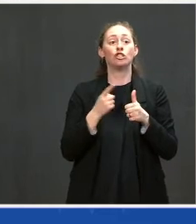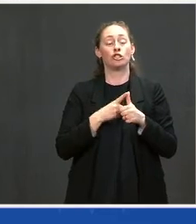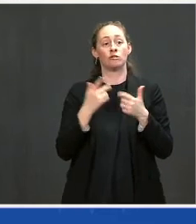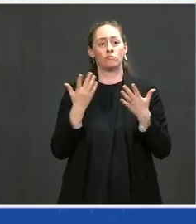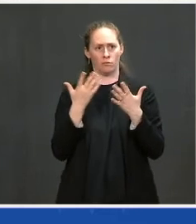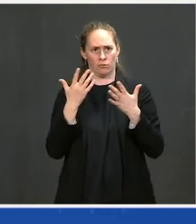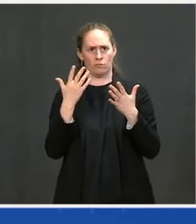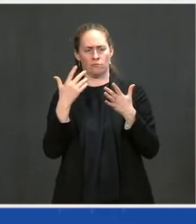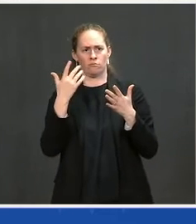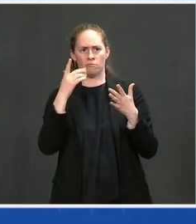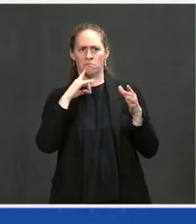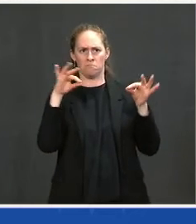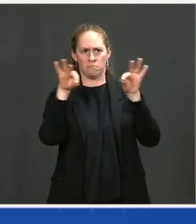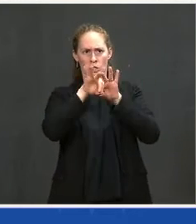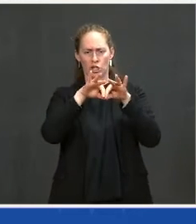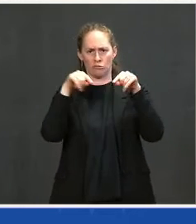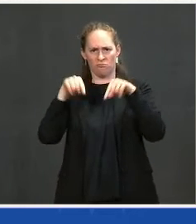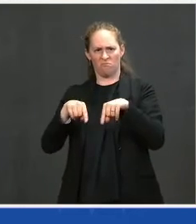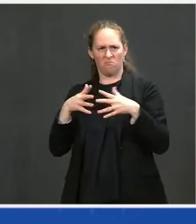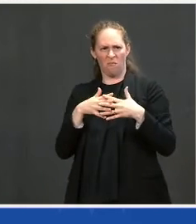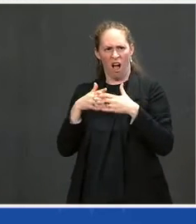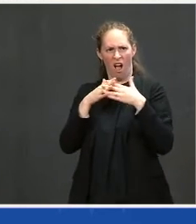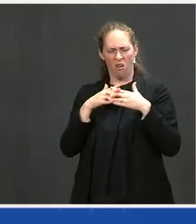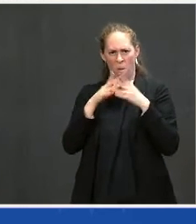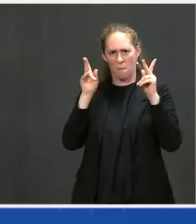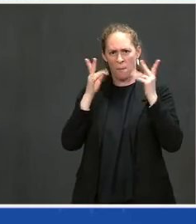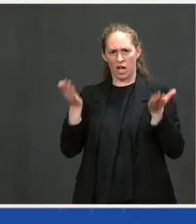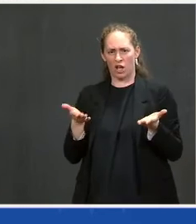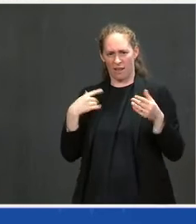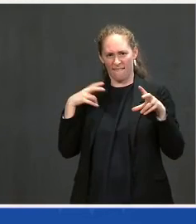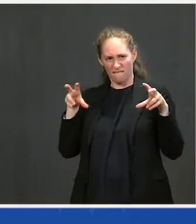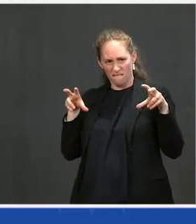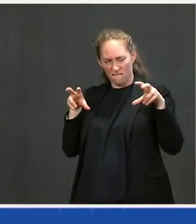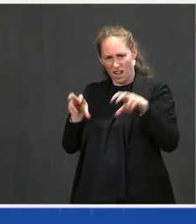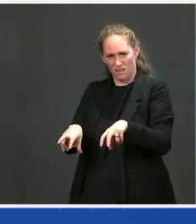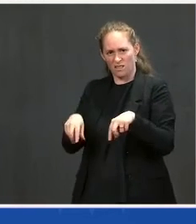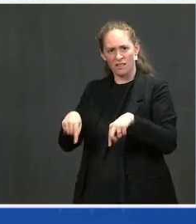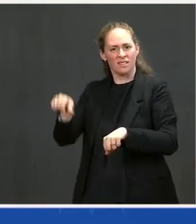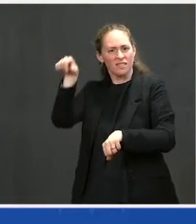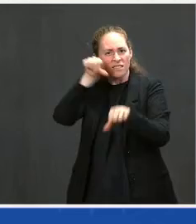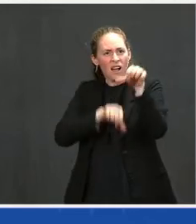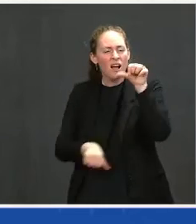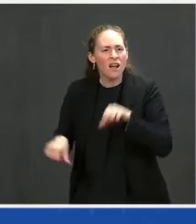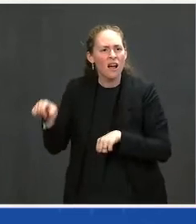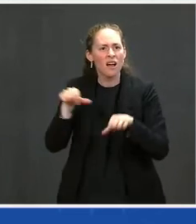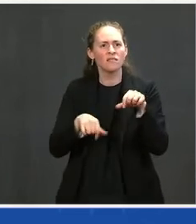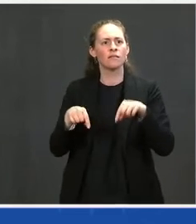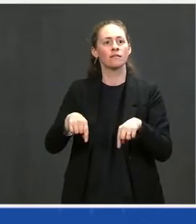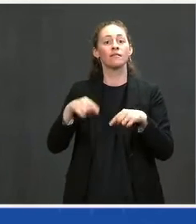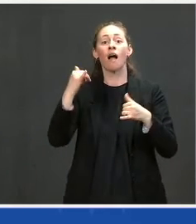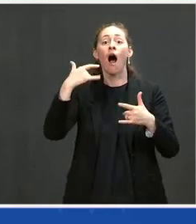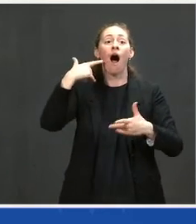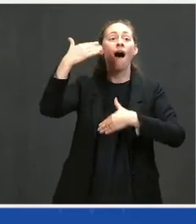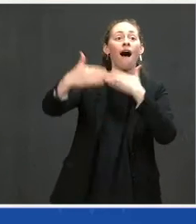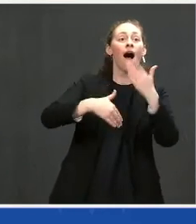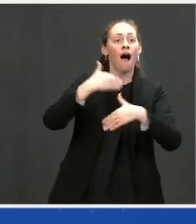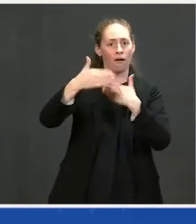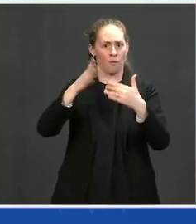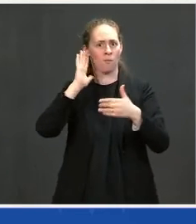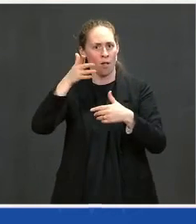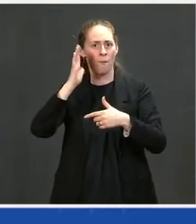science. I said that all through the campaign. I say it again, and I'm setting up my administration to be able to do that, which is